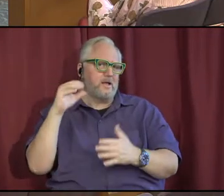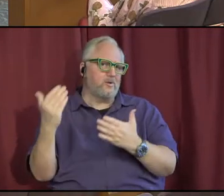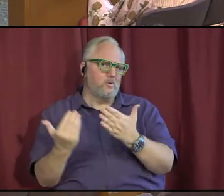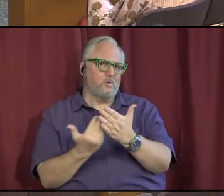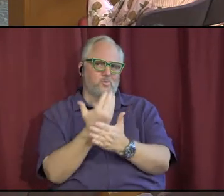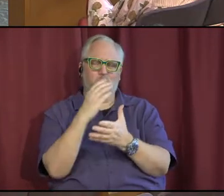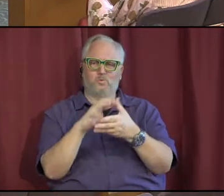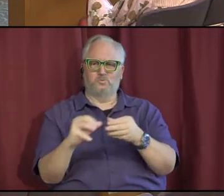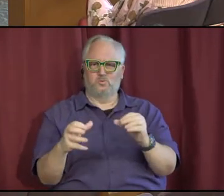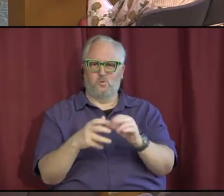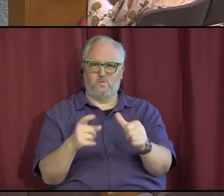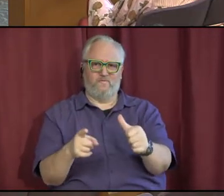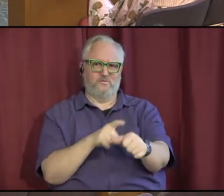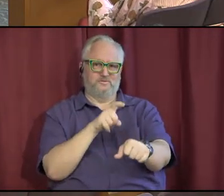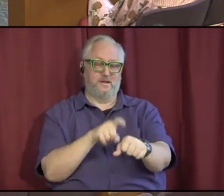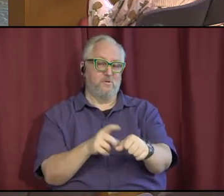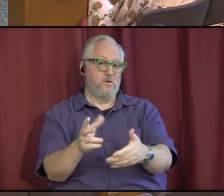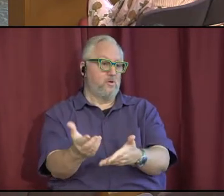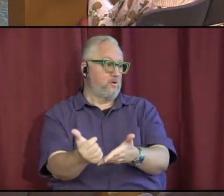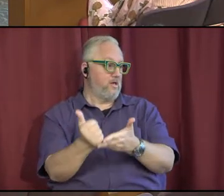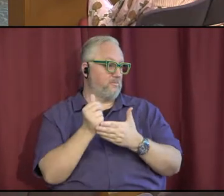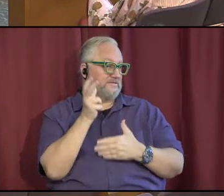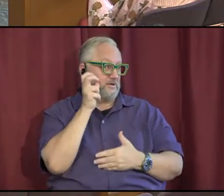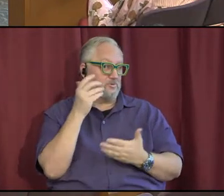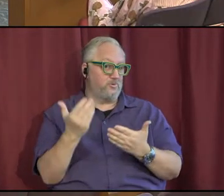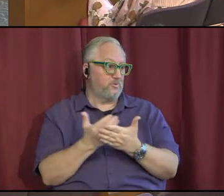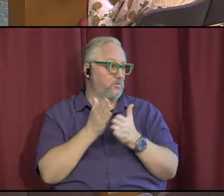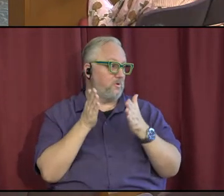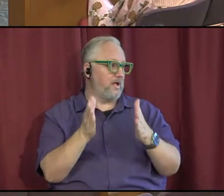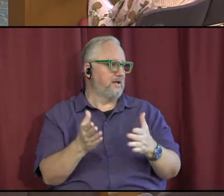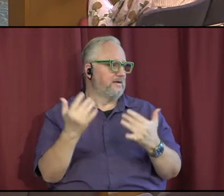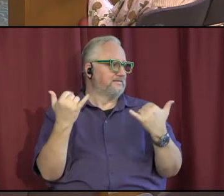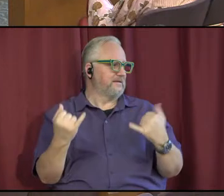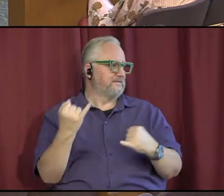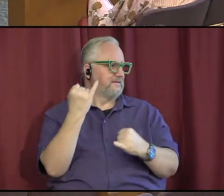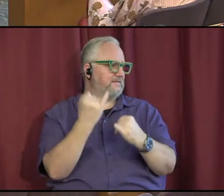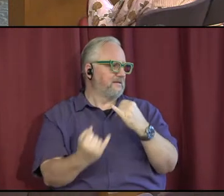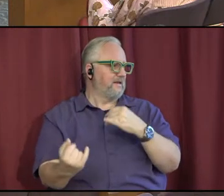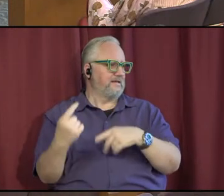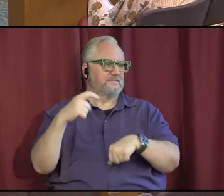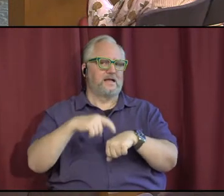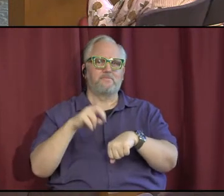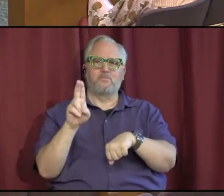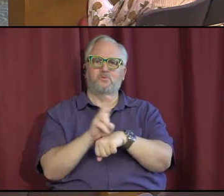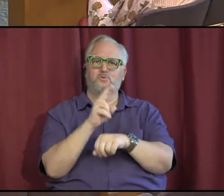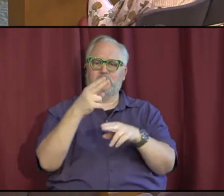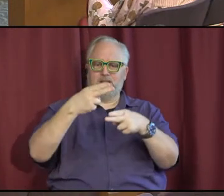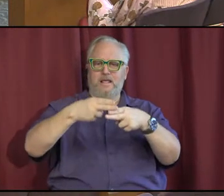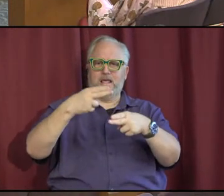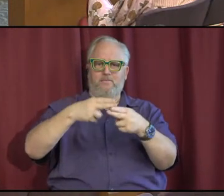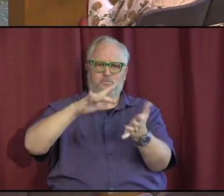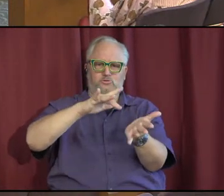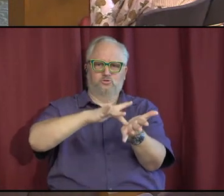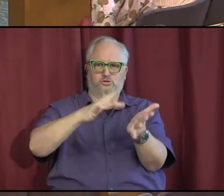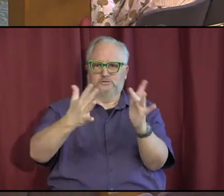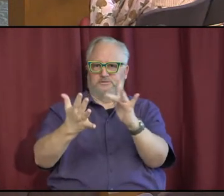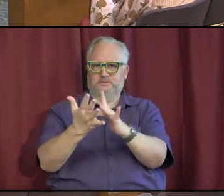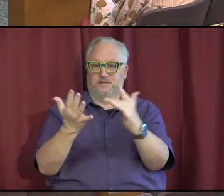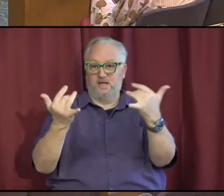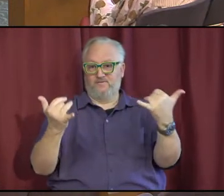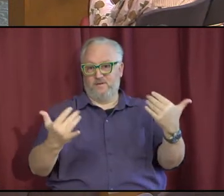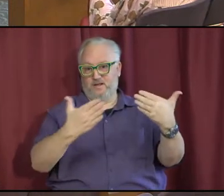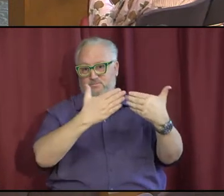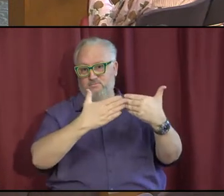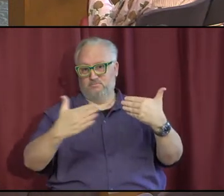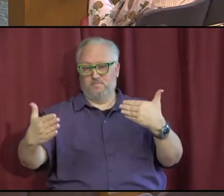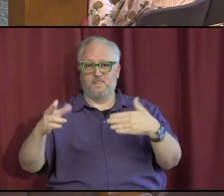us hear that story in a new way, this is the last time I'm going to use the name Jesus. From here on out, I'm